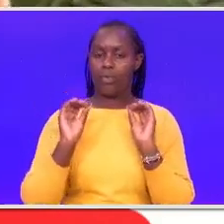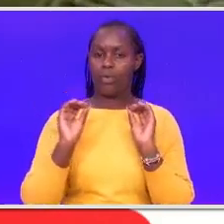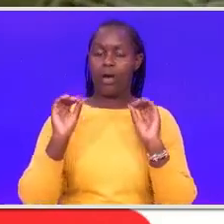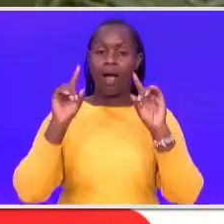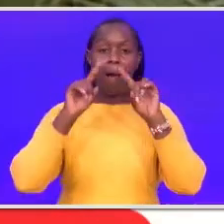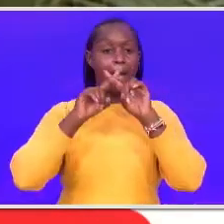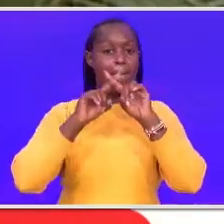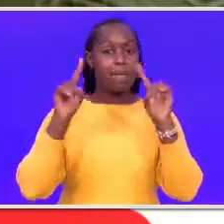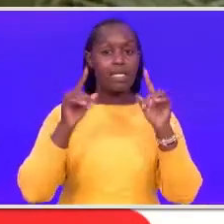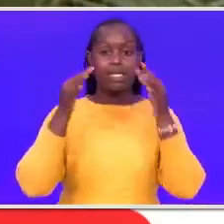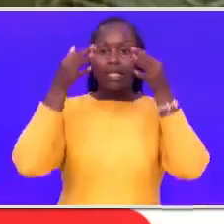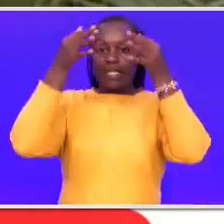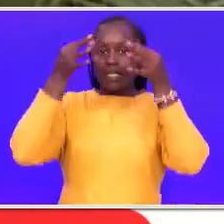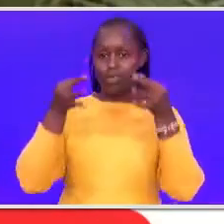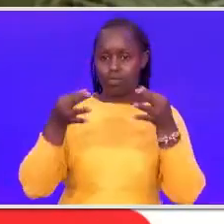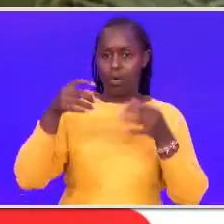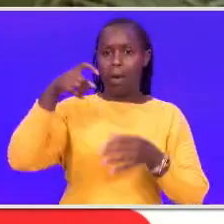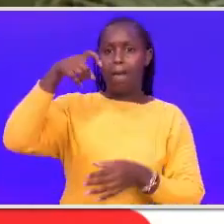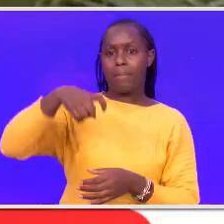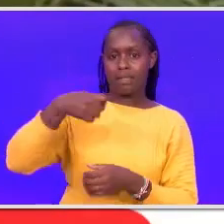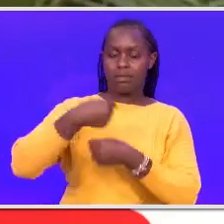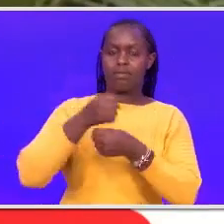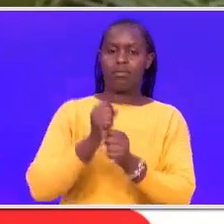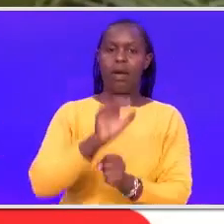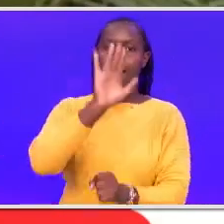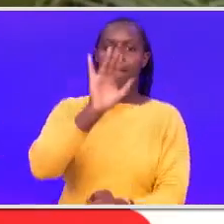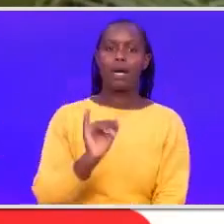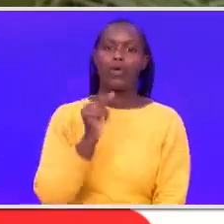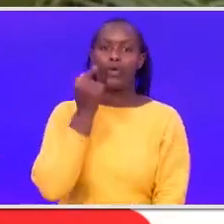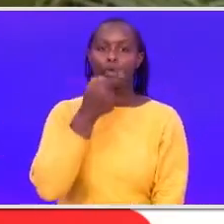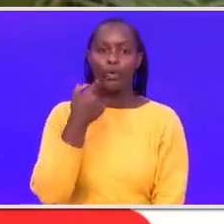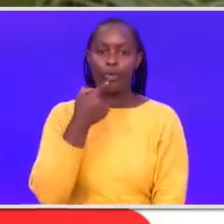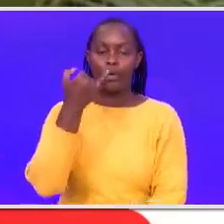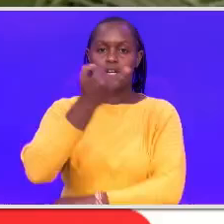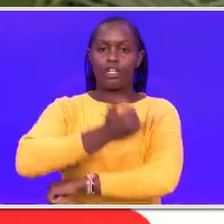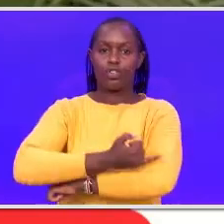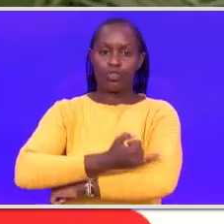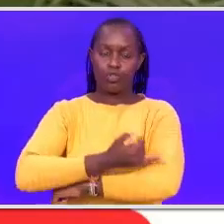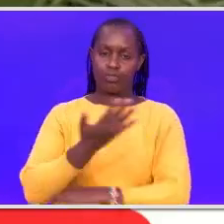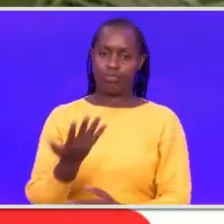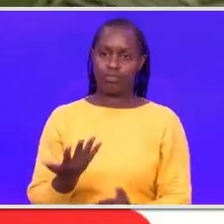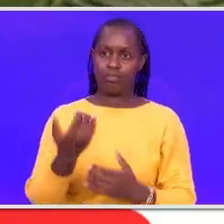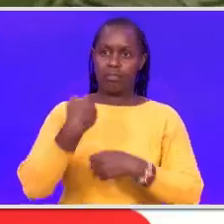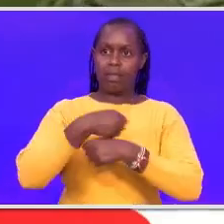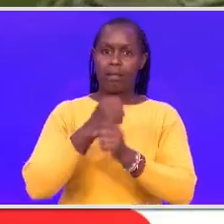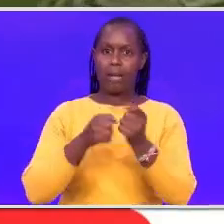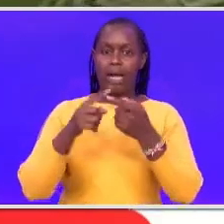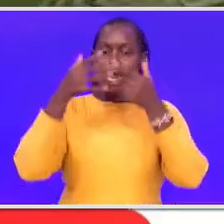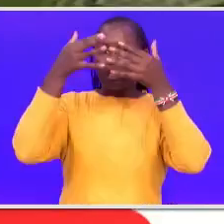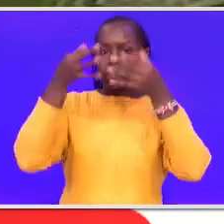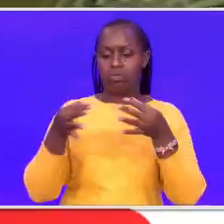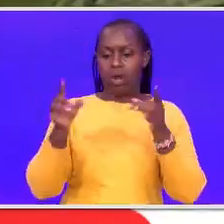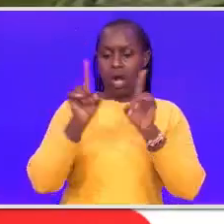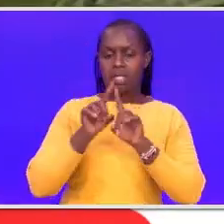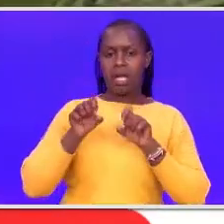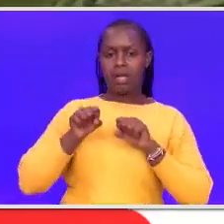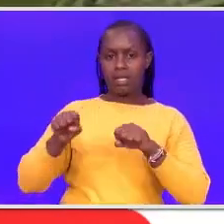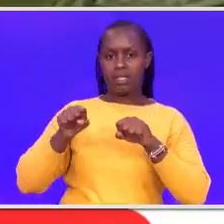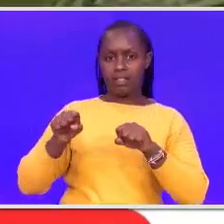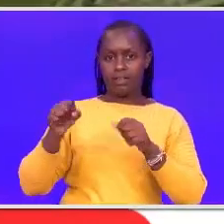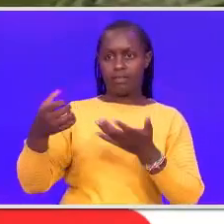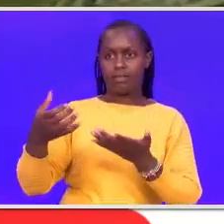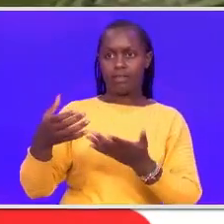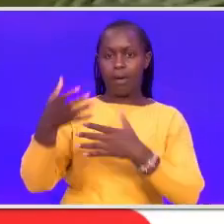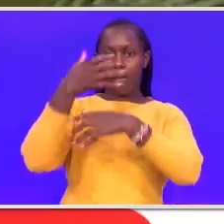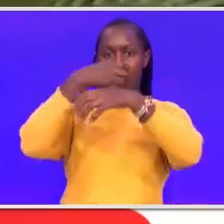But the decisions have to be made by institutions. We will make decisions as the executive. We will take